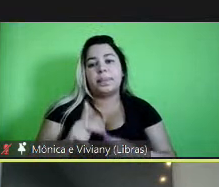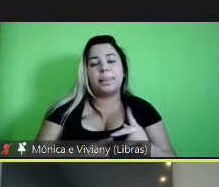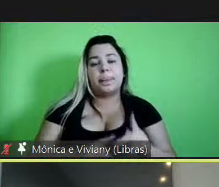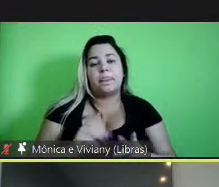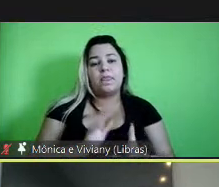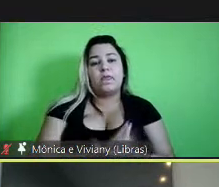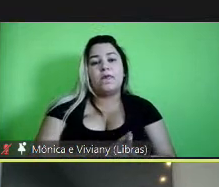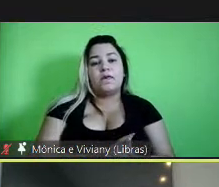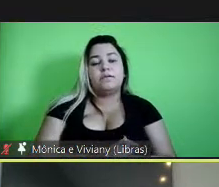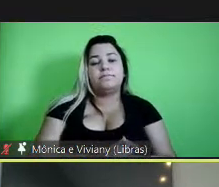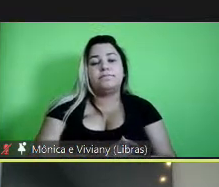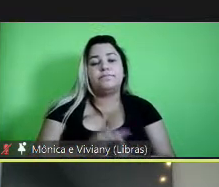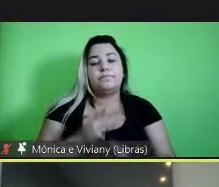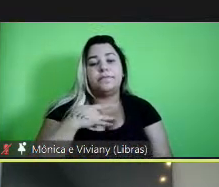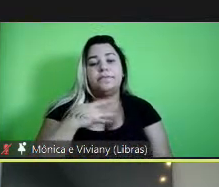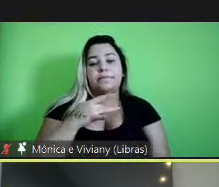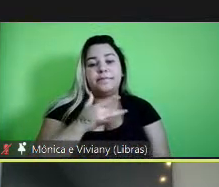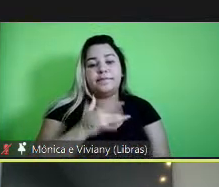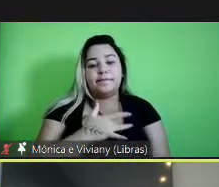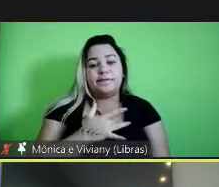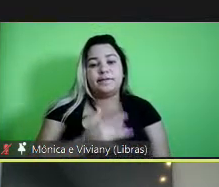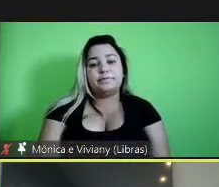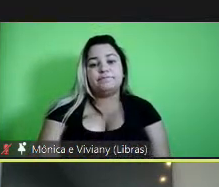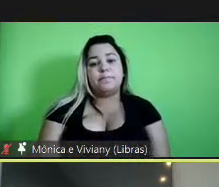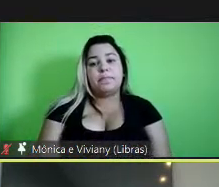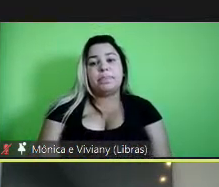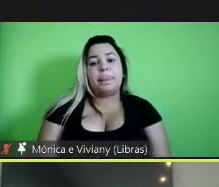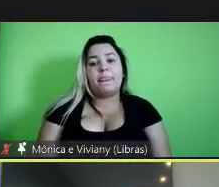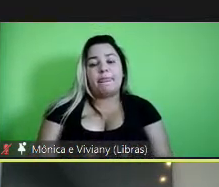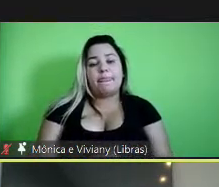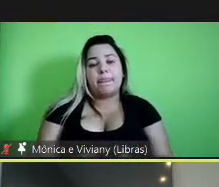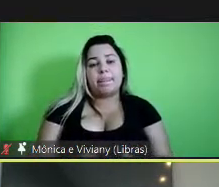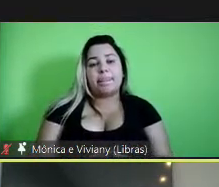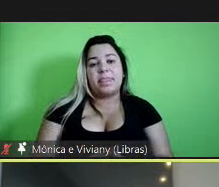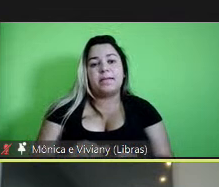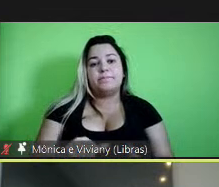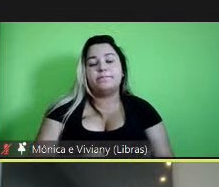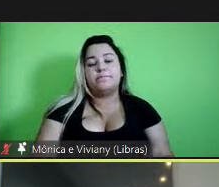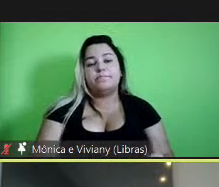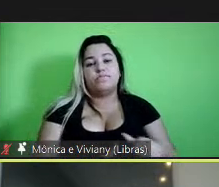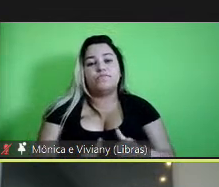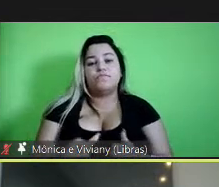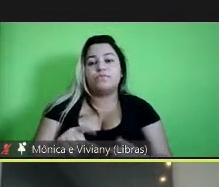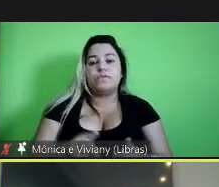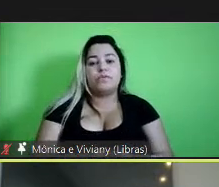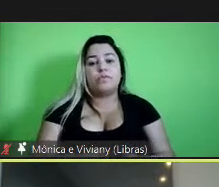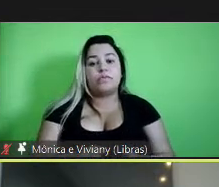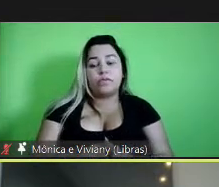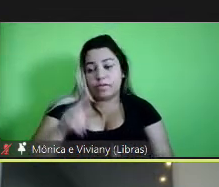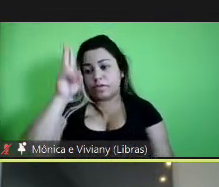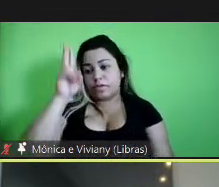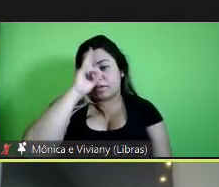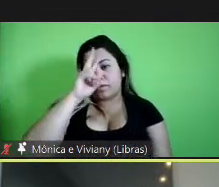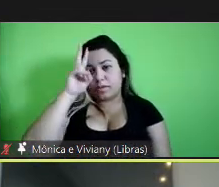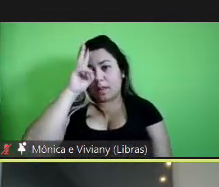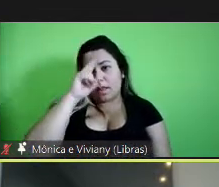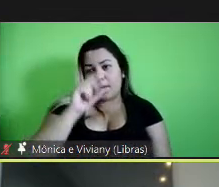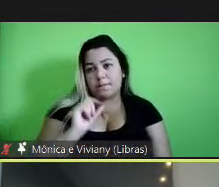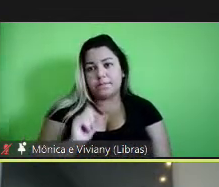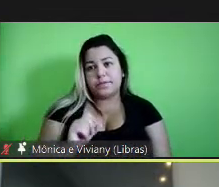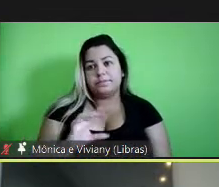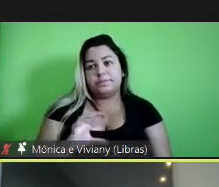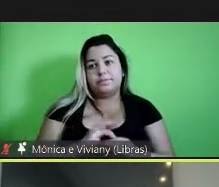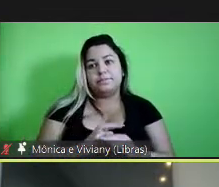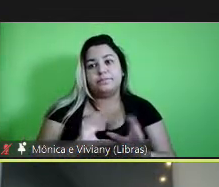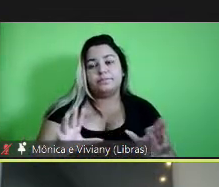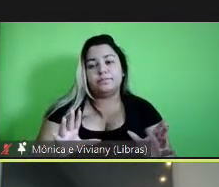the population, user from the basic care units. And then since the evaluation of this historic, so it's very nice,